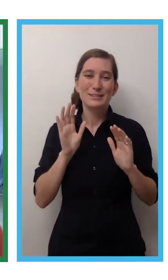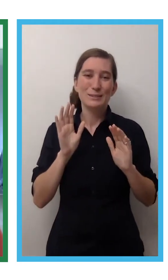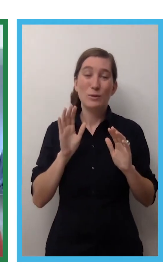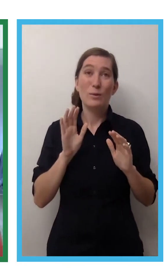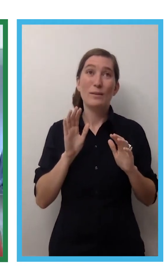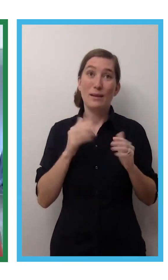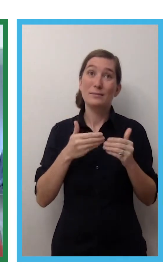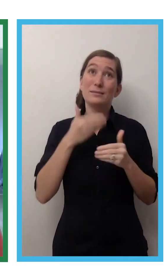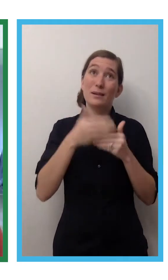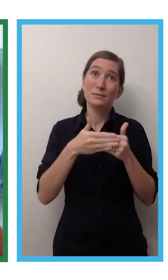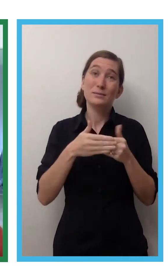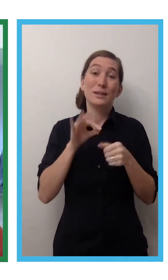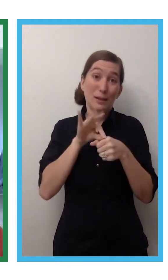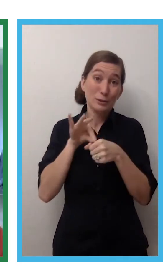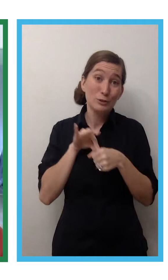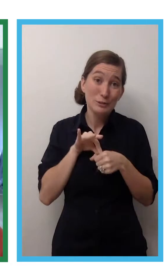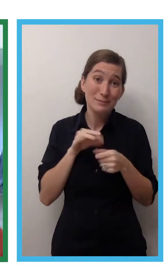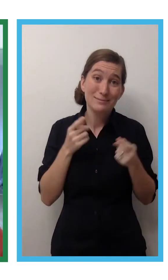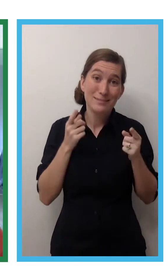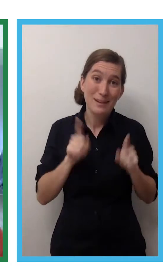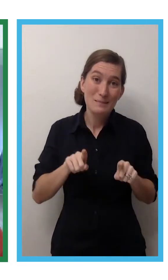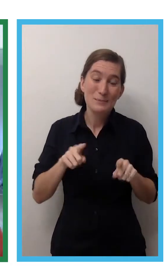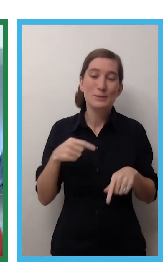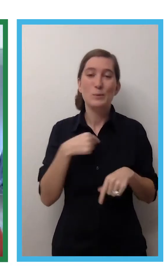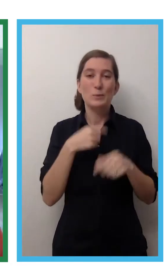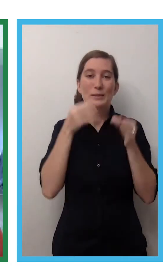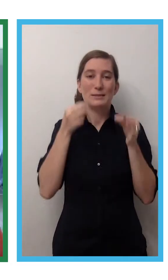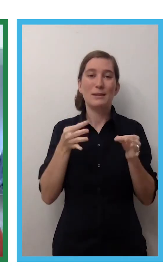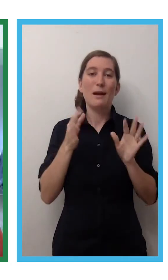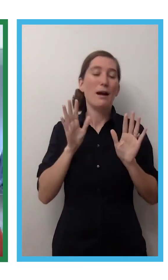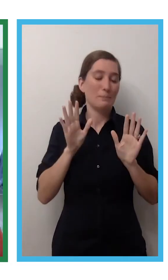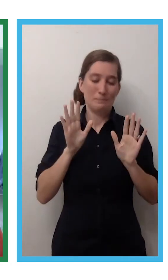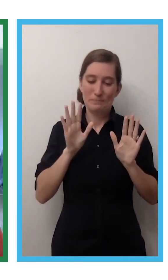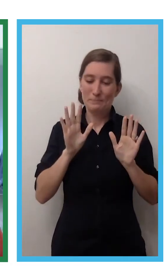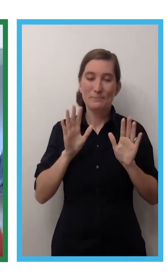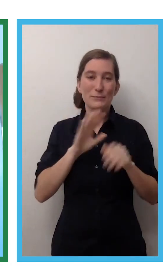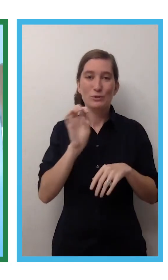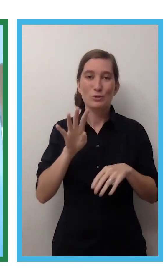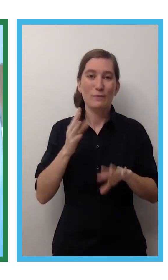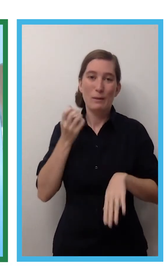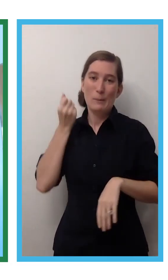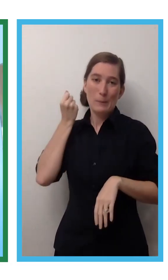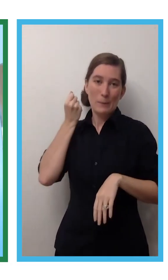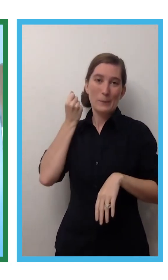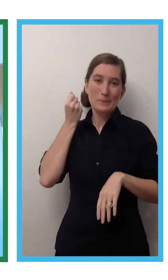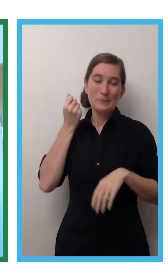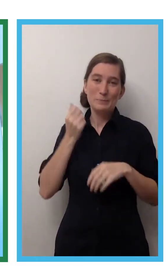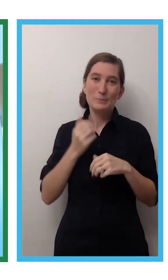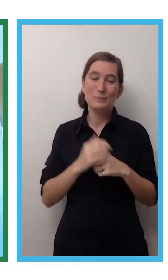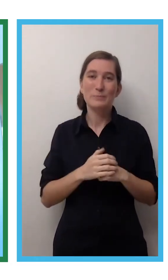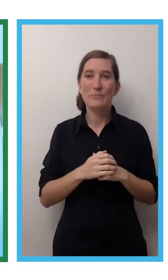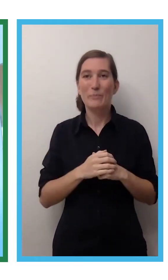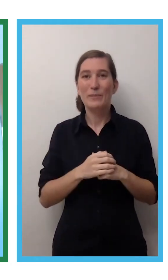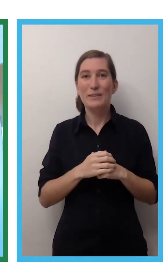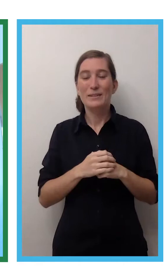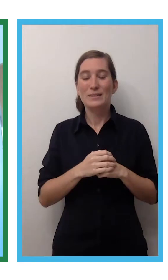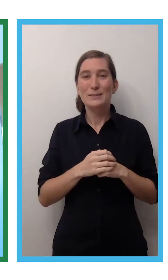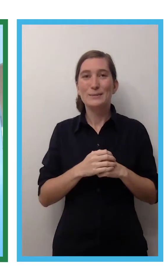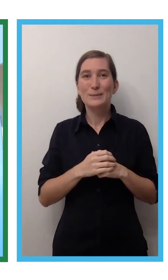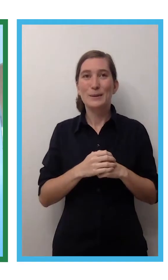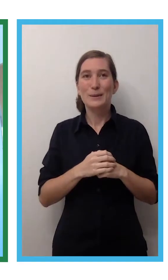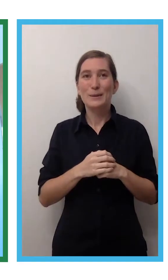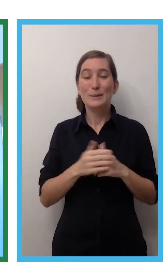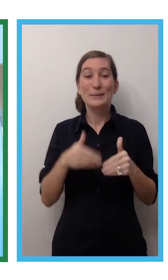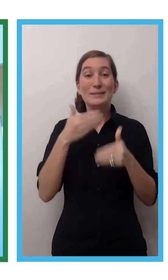And, yeah. And so we decided to hold off on that. And then the next thing you know, it was pretty much November, which is